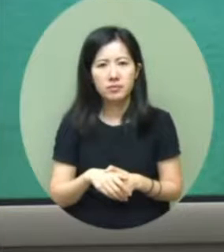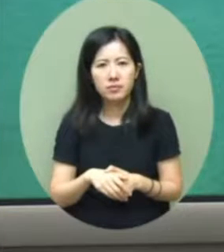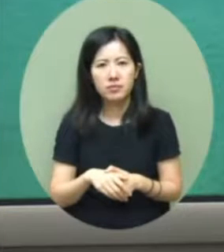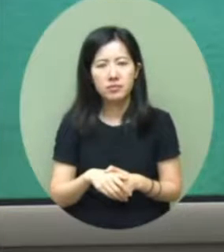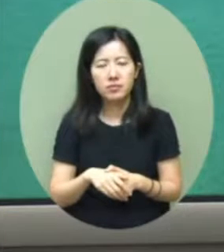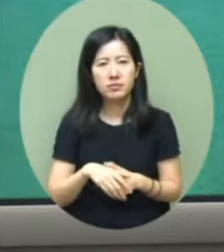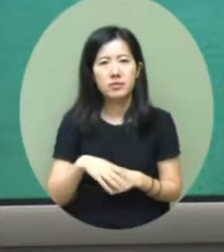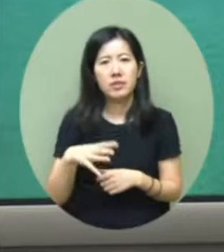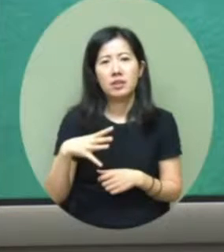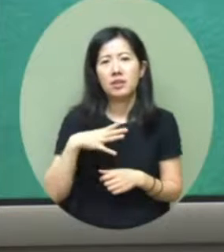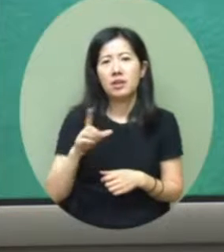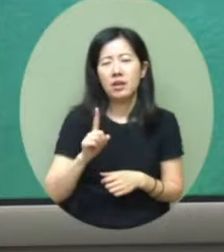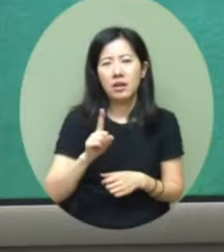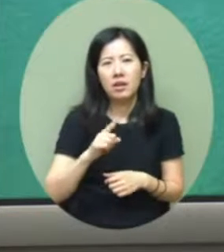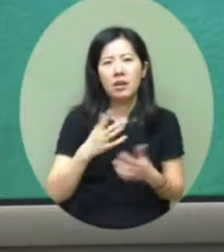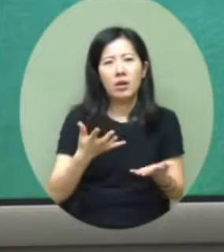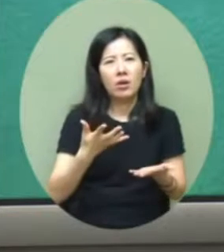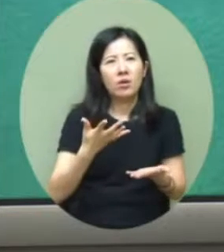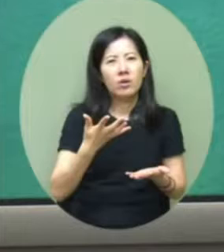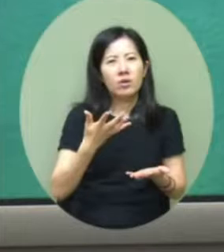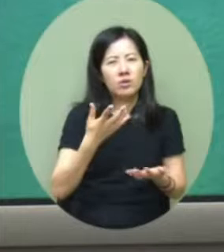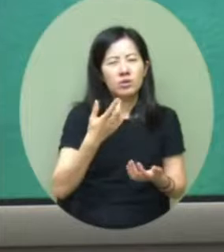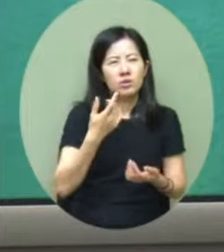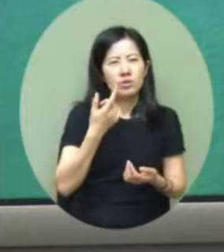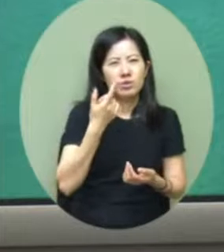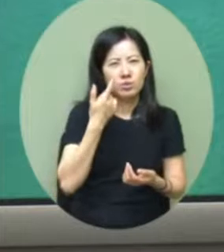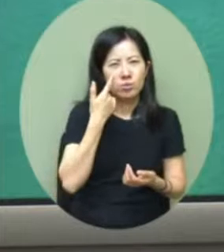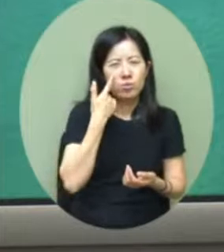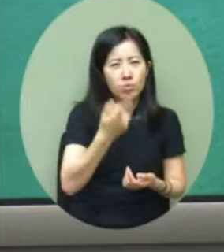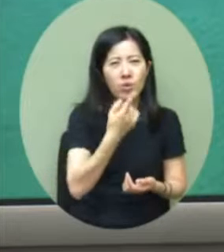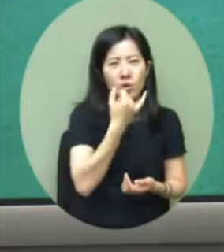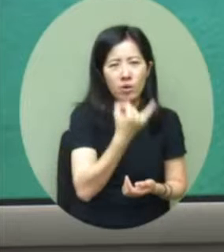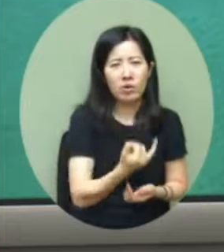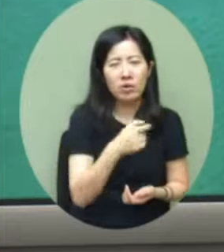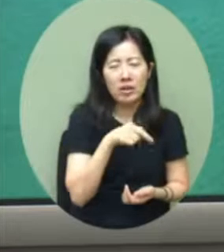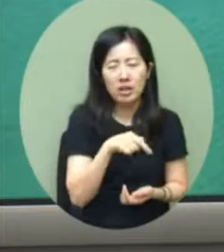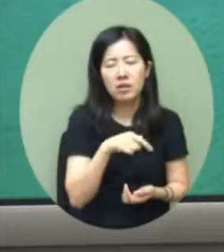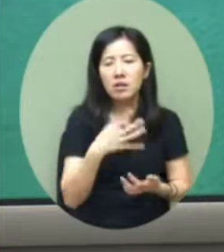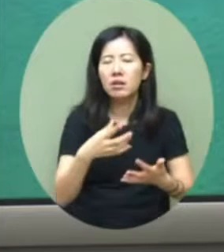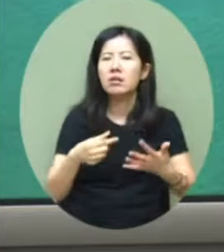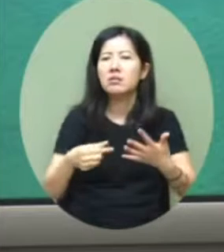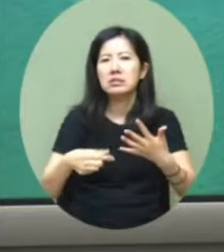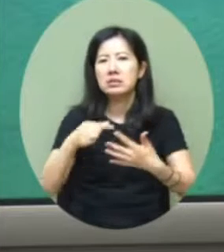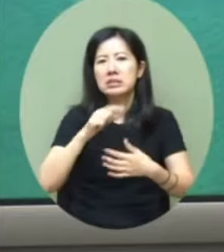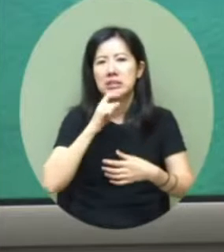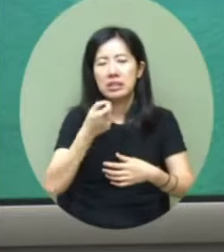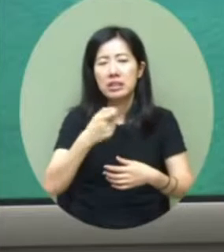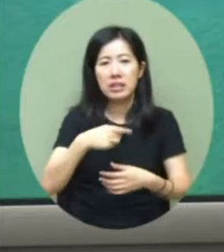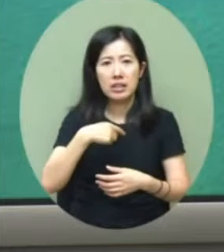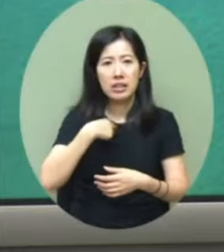there are problems arisen from misinformation.